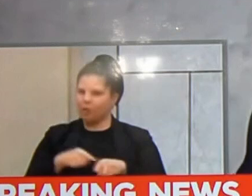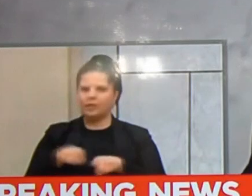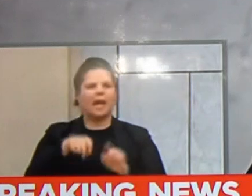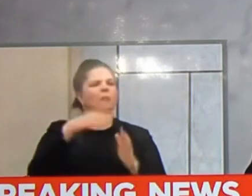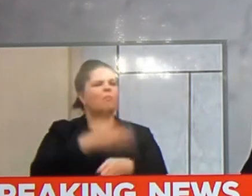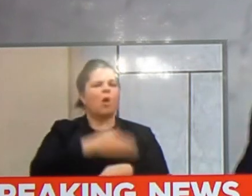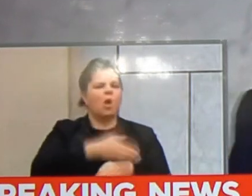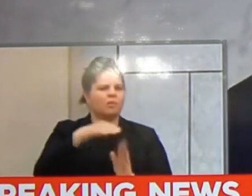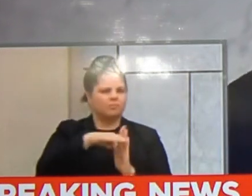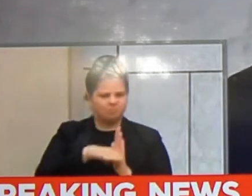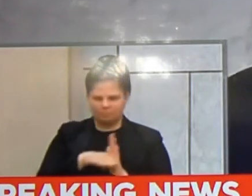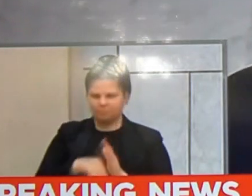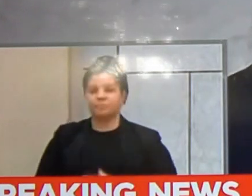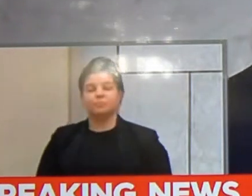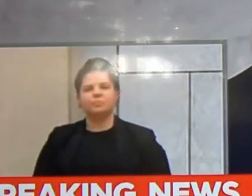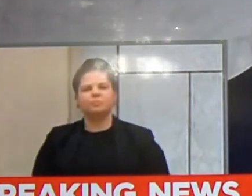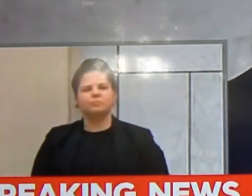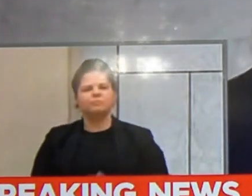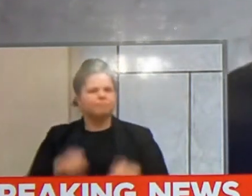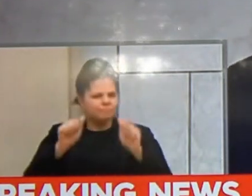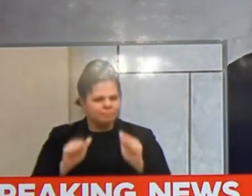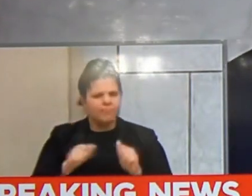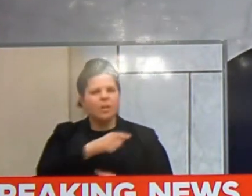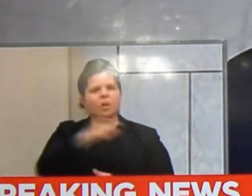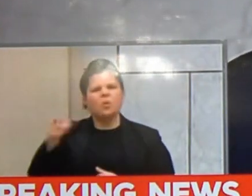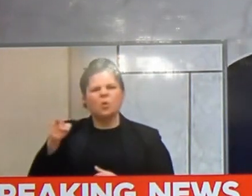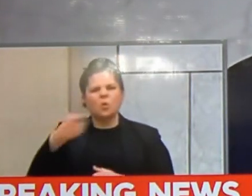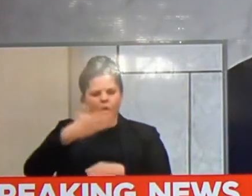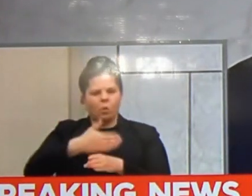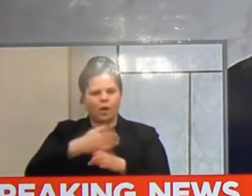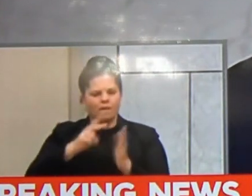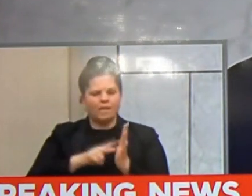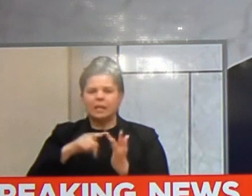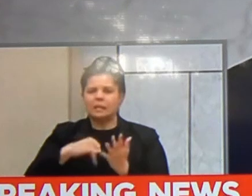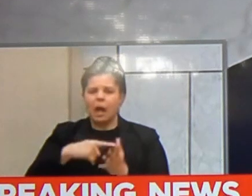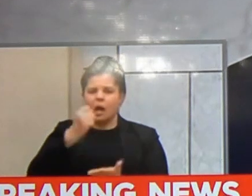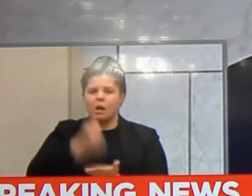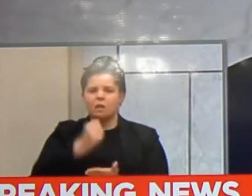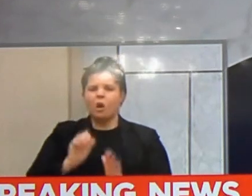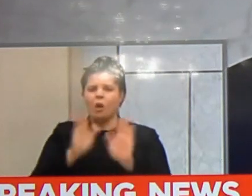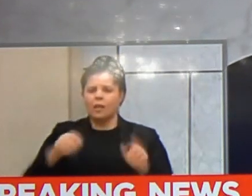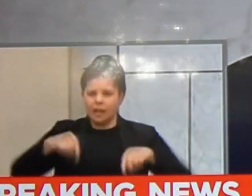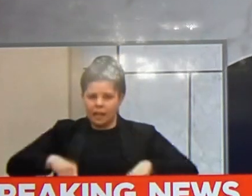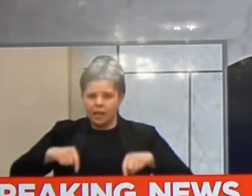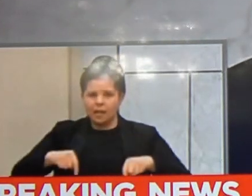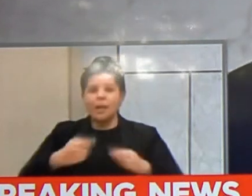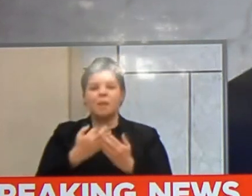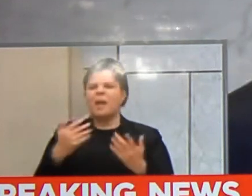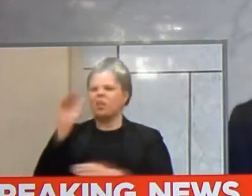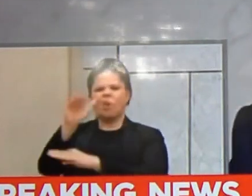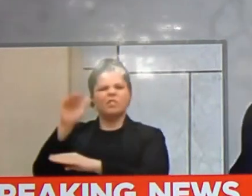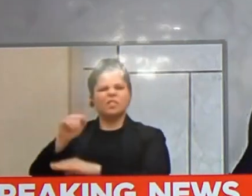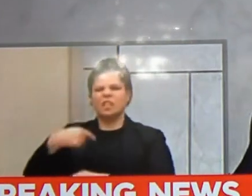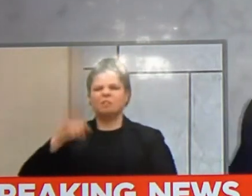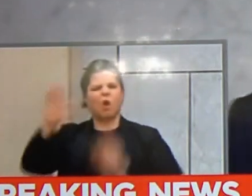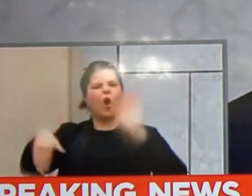visa holders, now there are many of them still in Australia, many have returned to their home countries. There are particular